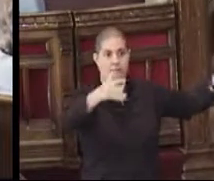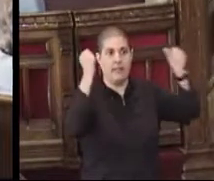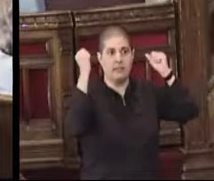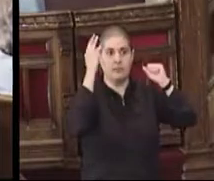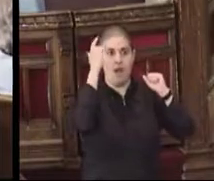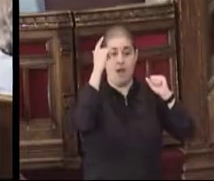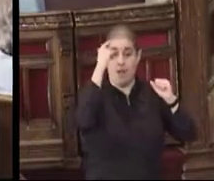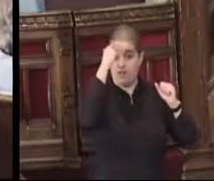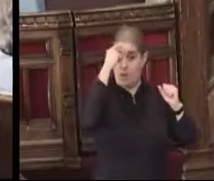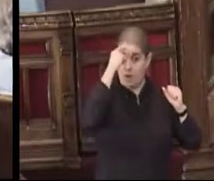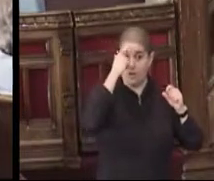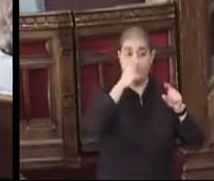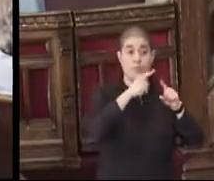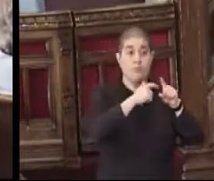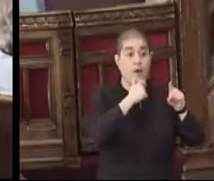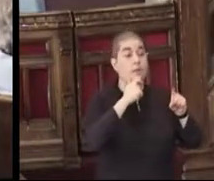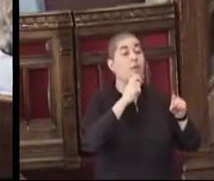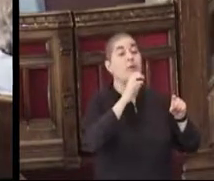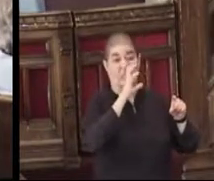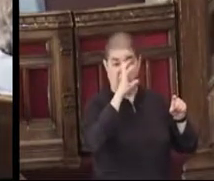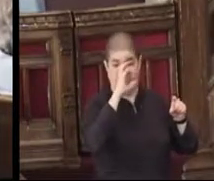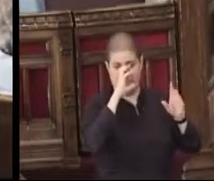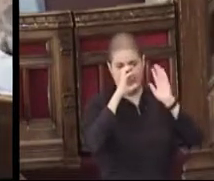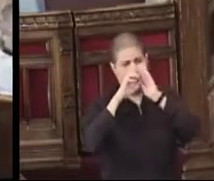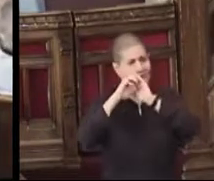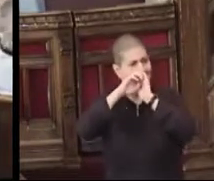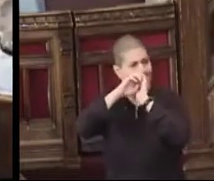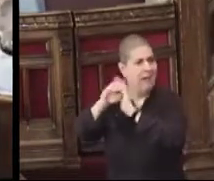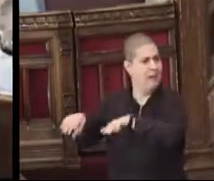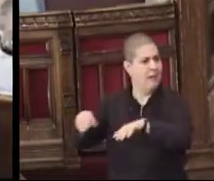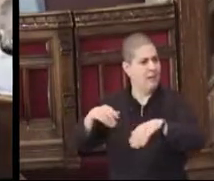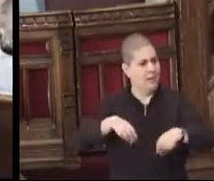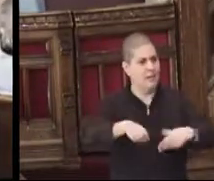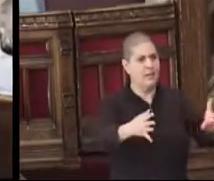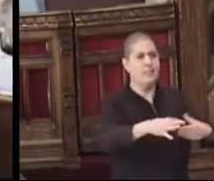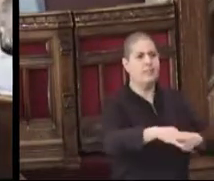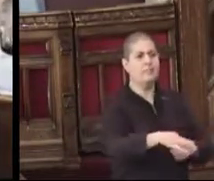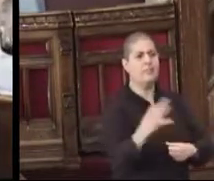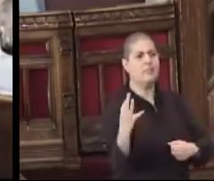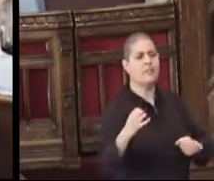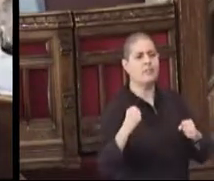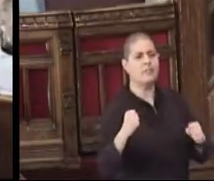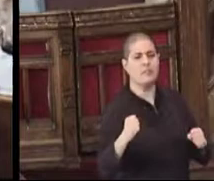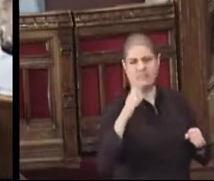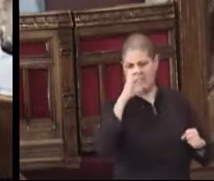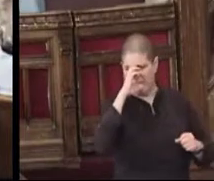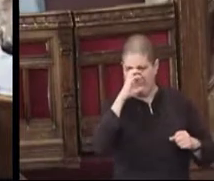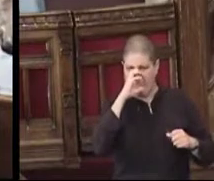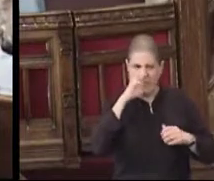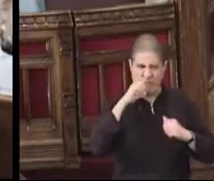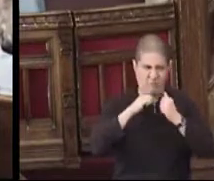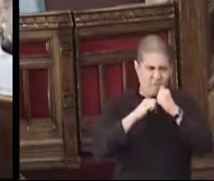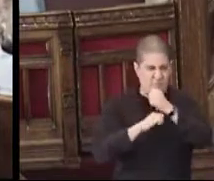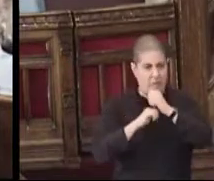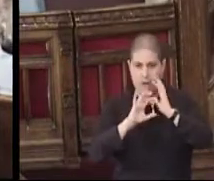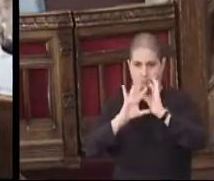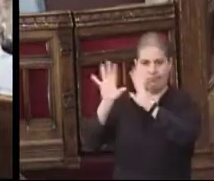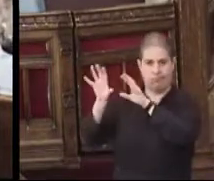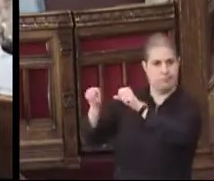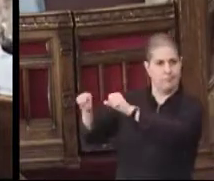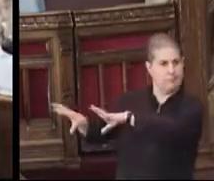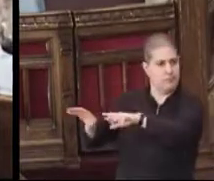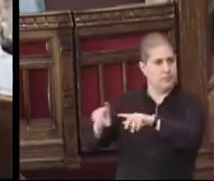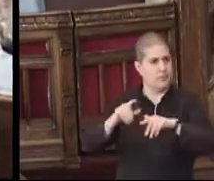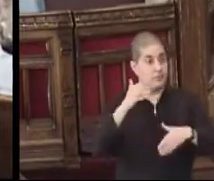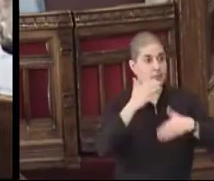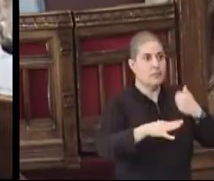on fundamentalists and freed people from them and gave them a spirituality without fundamentalism. That it grew because it took